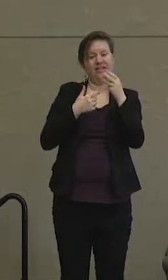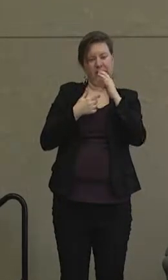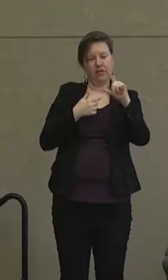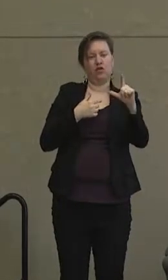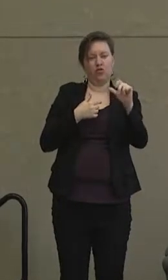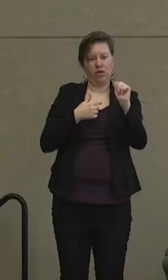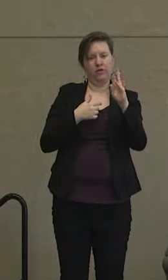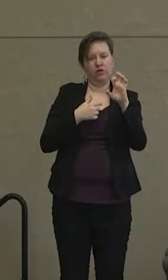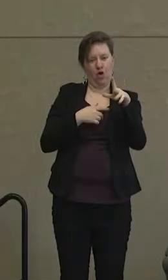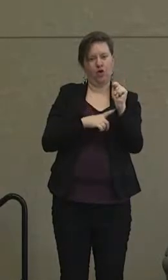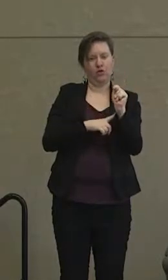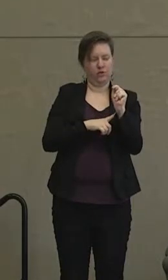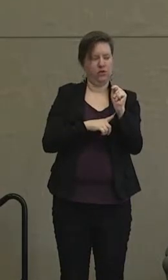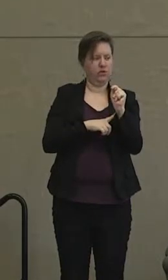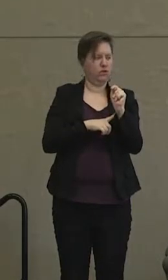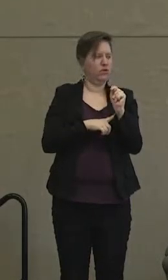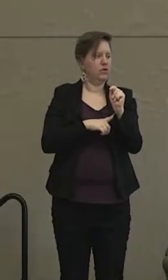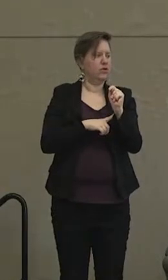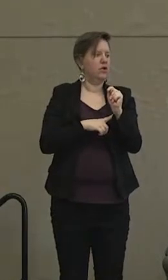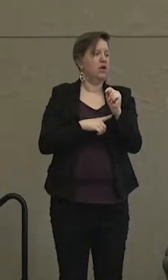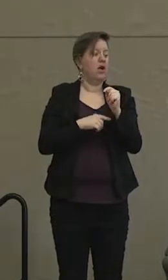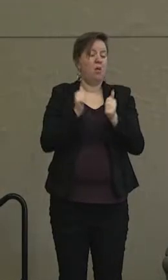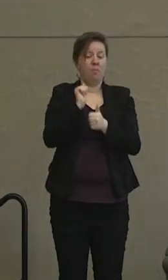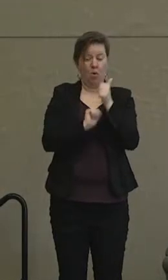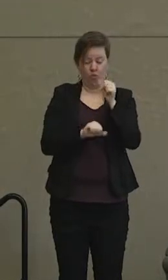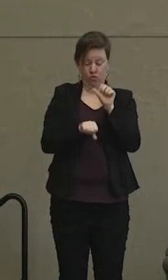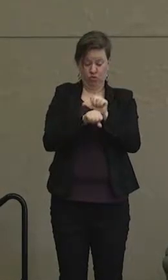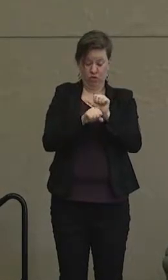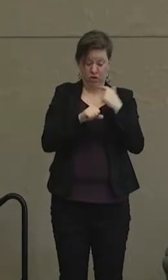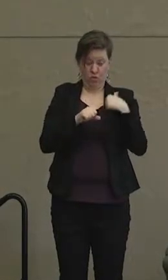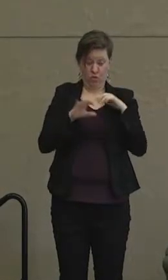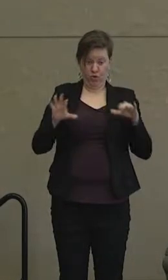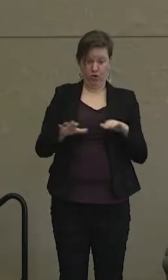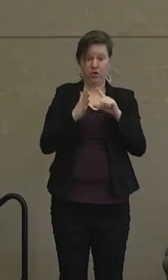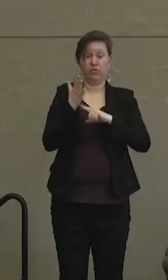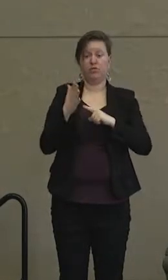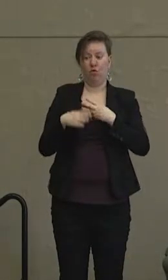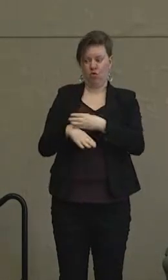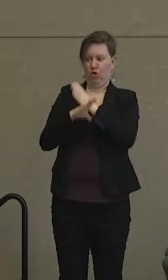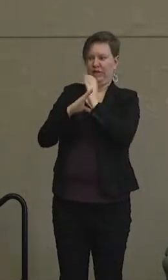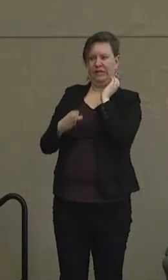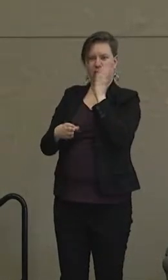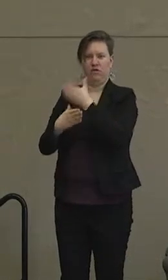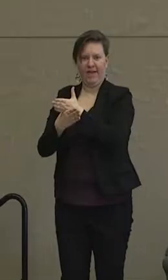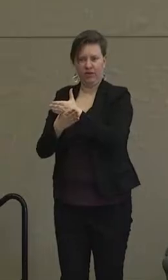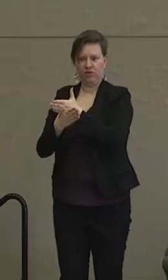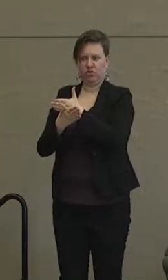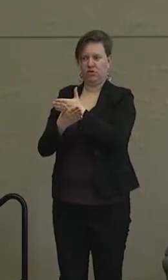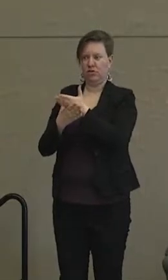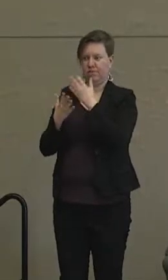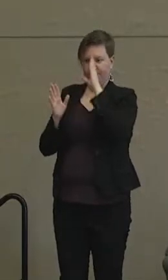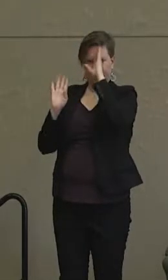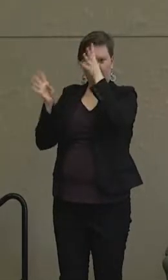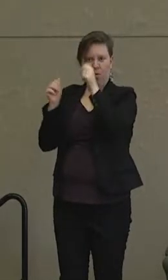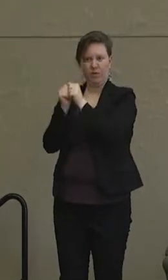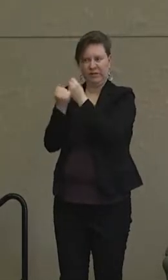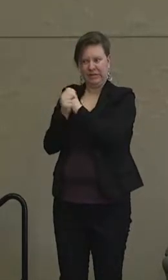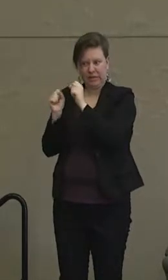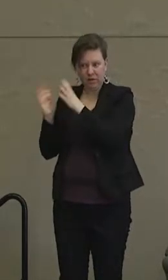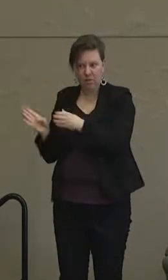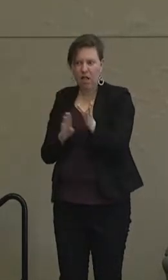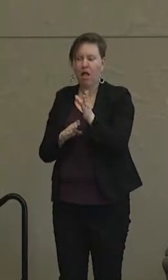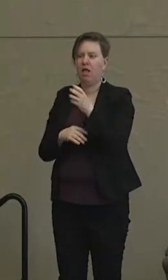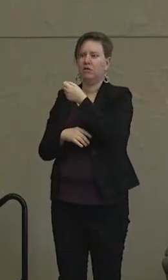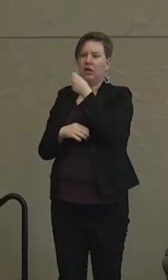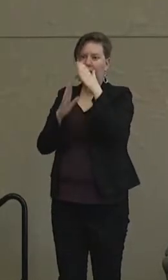assault. The majority of the work that we do then is both crisis intervention, coming up with safety plans,